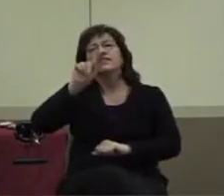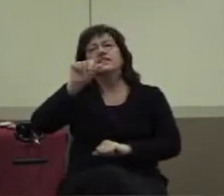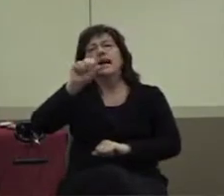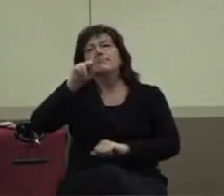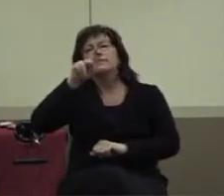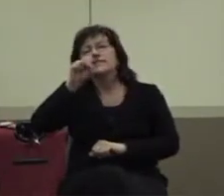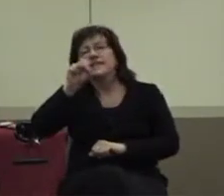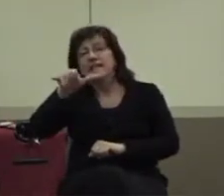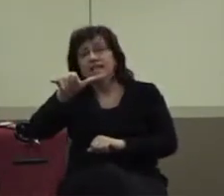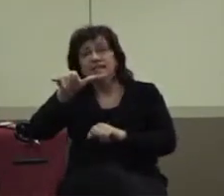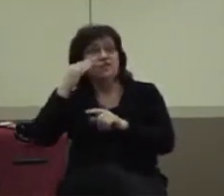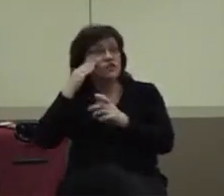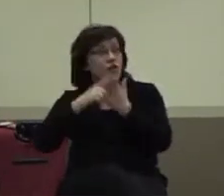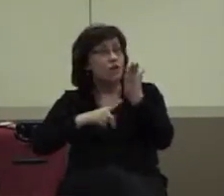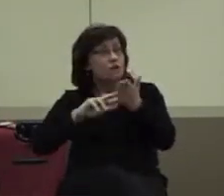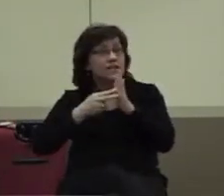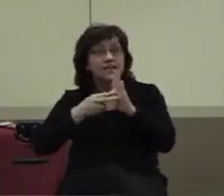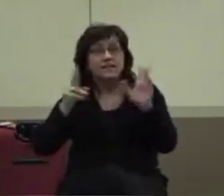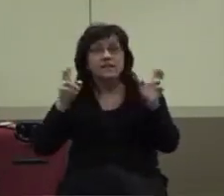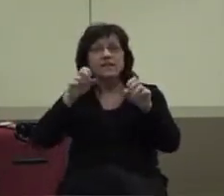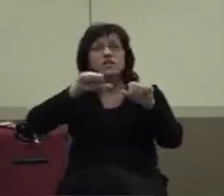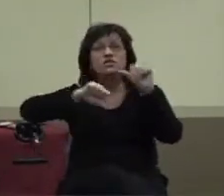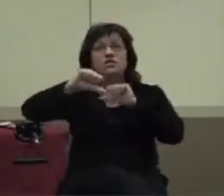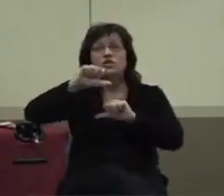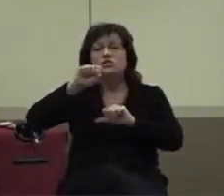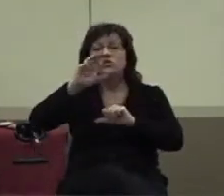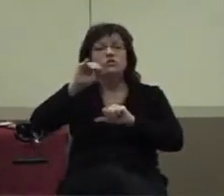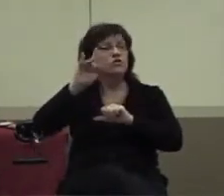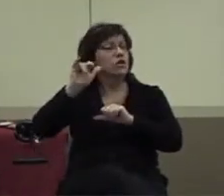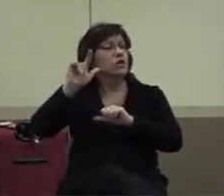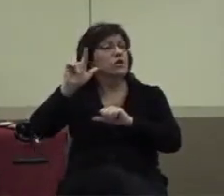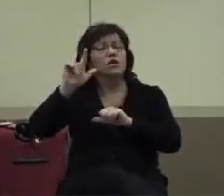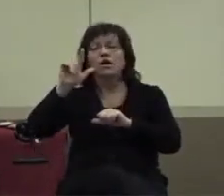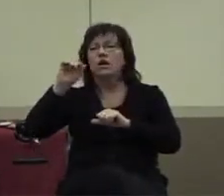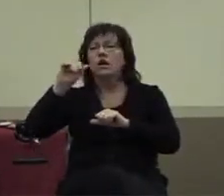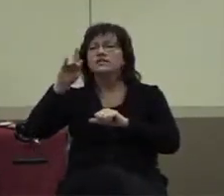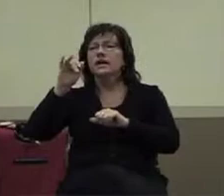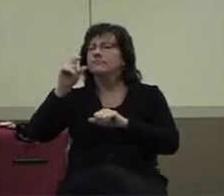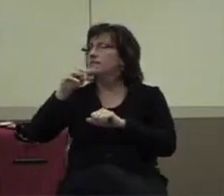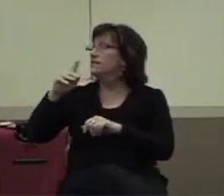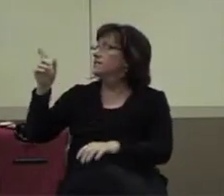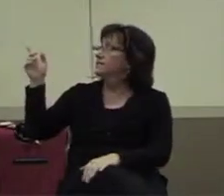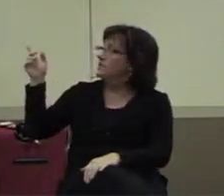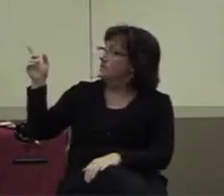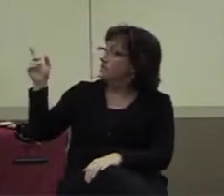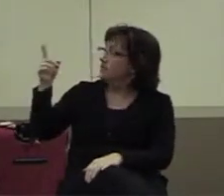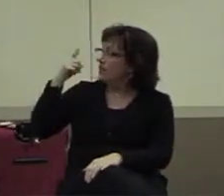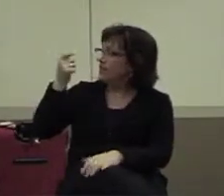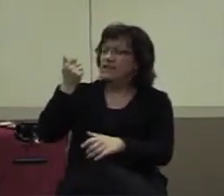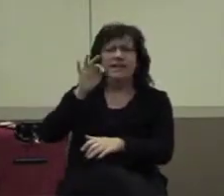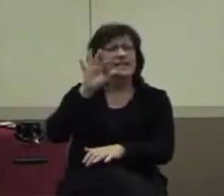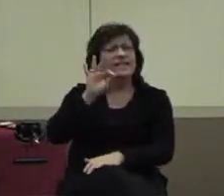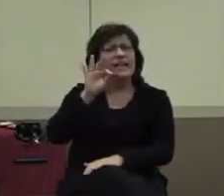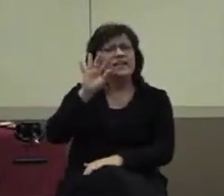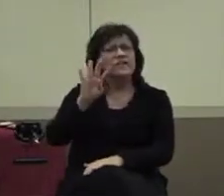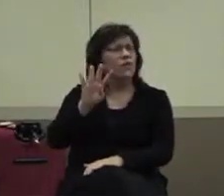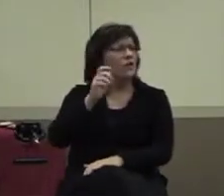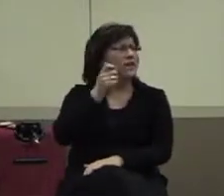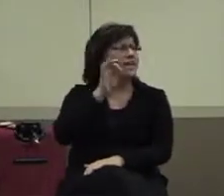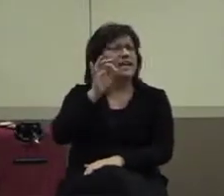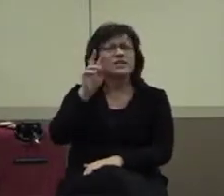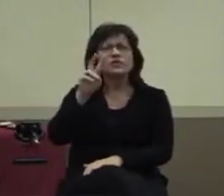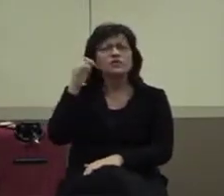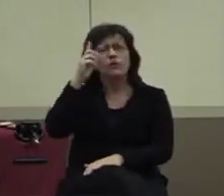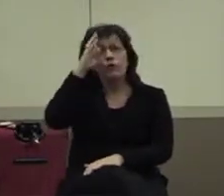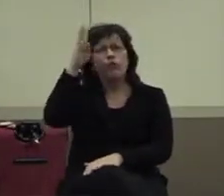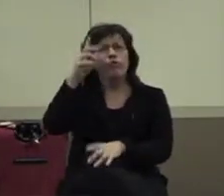is? Nobody? Rick Lavoie coined the term, I think, in 1994, 1992. And it didn't catch